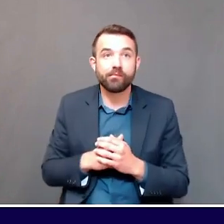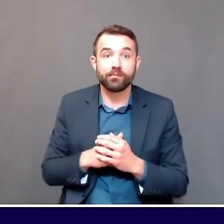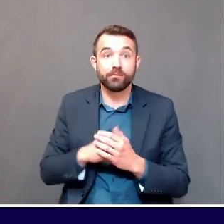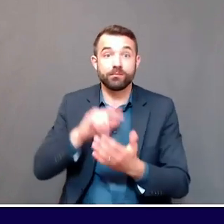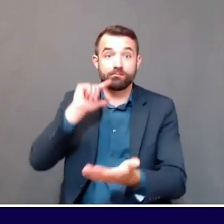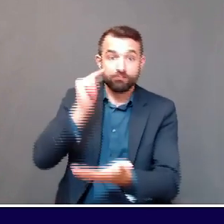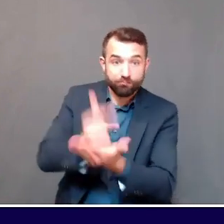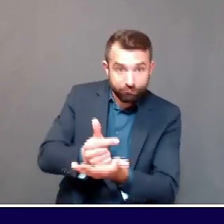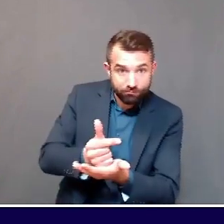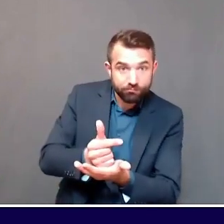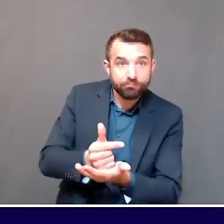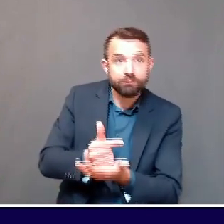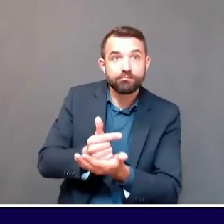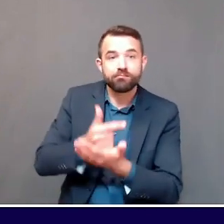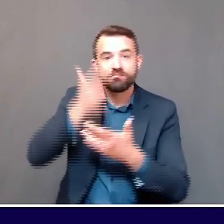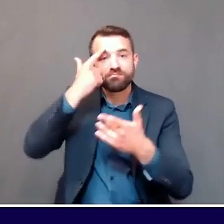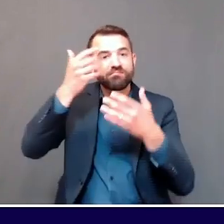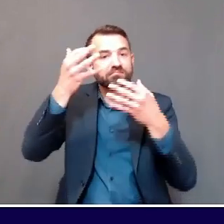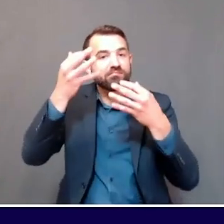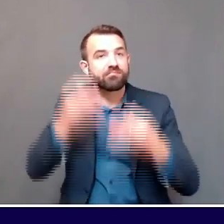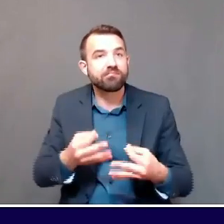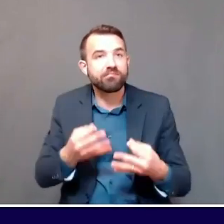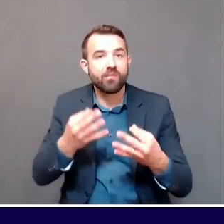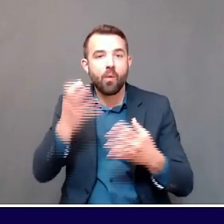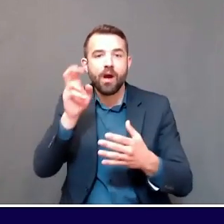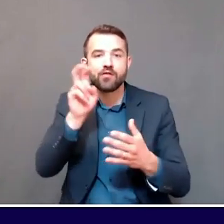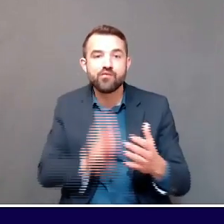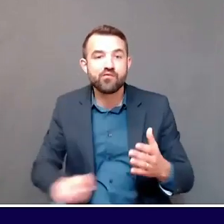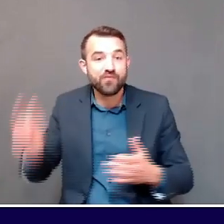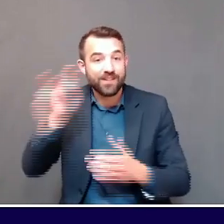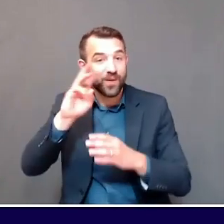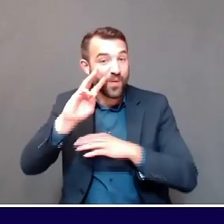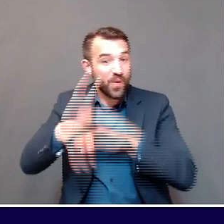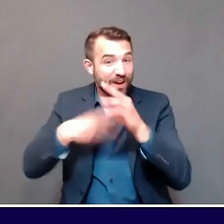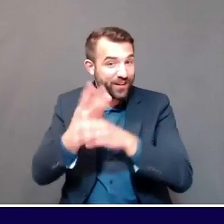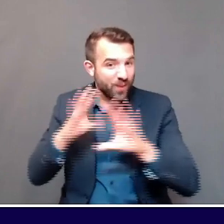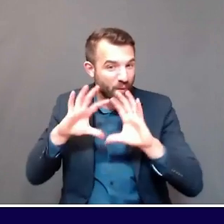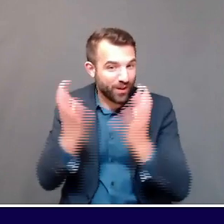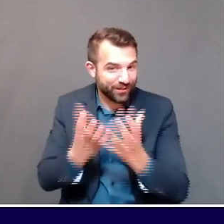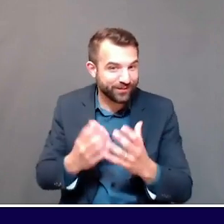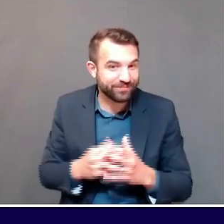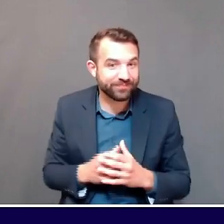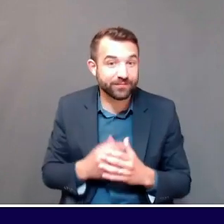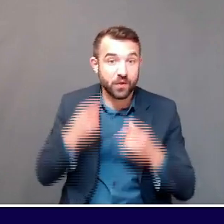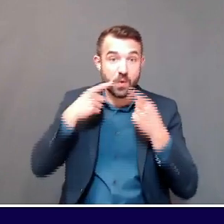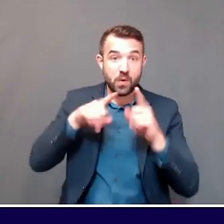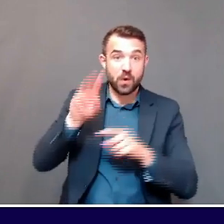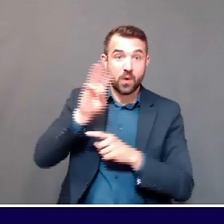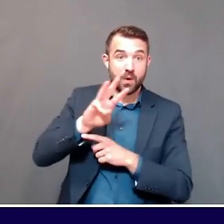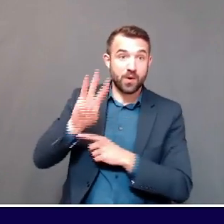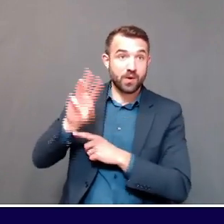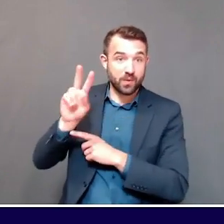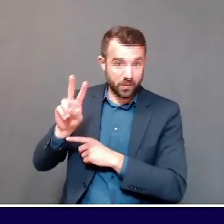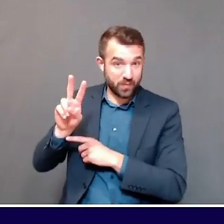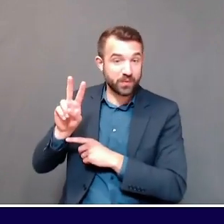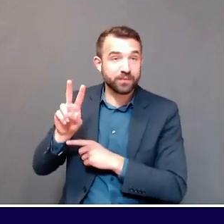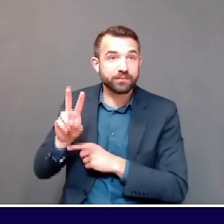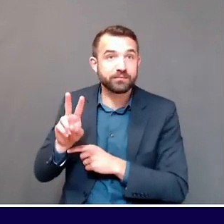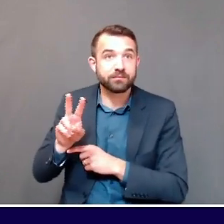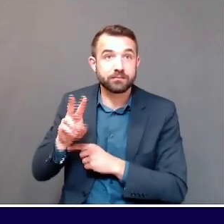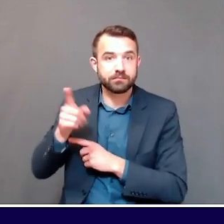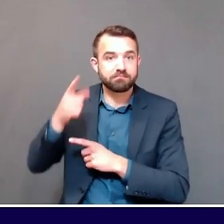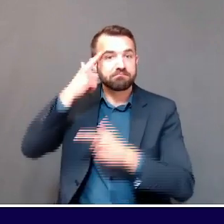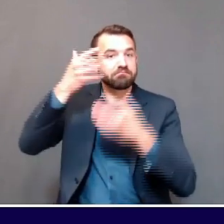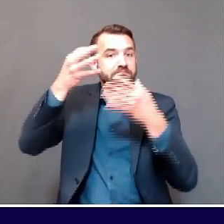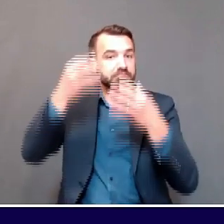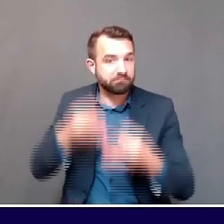she decided that she wanted to see the world. So during World War II, she decided to enlist